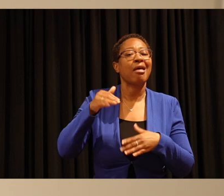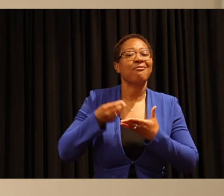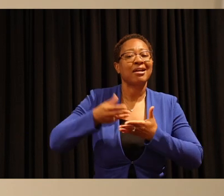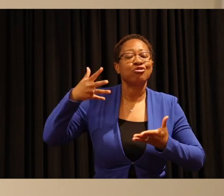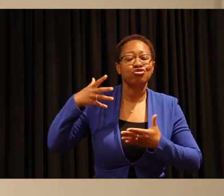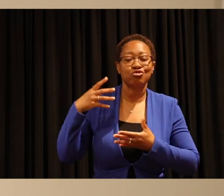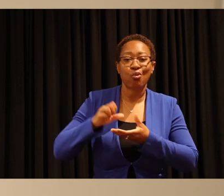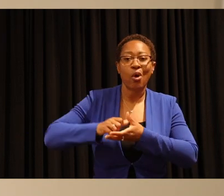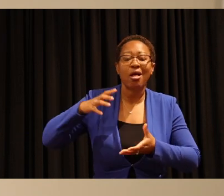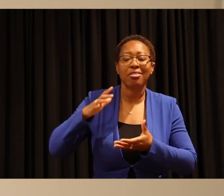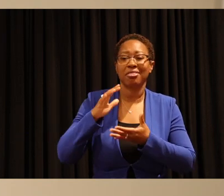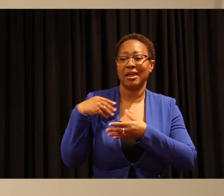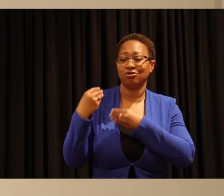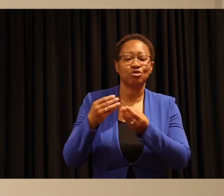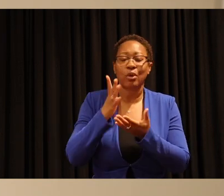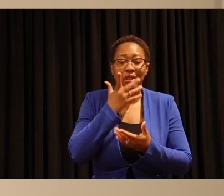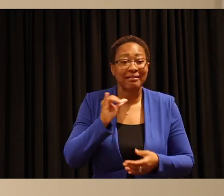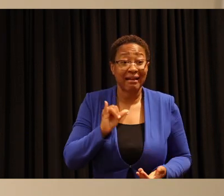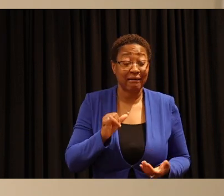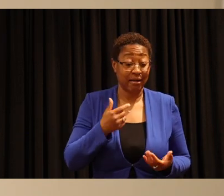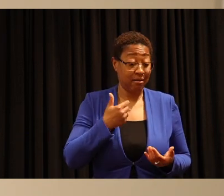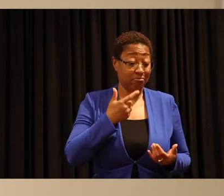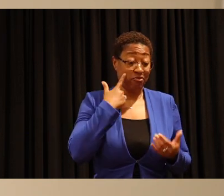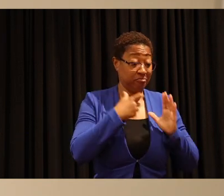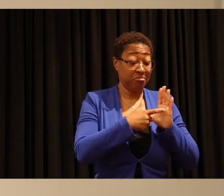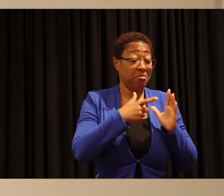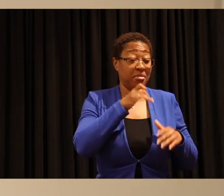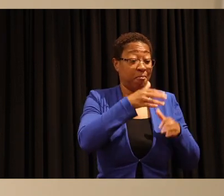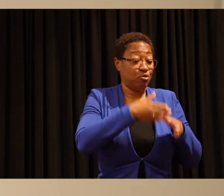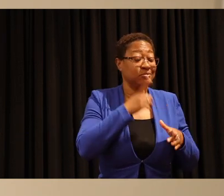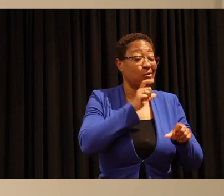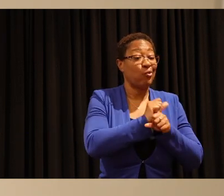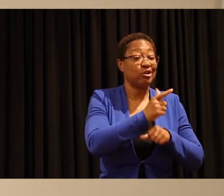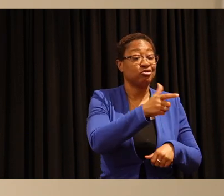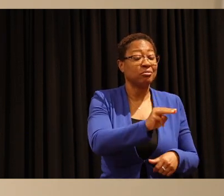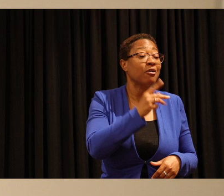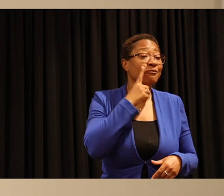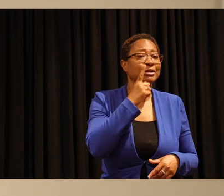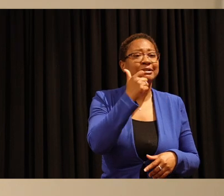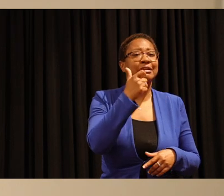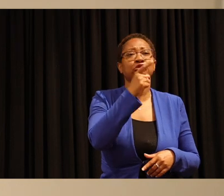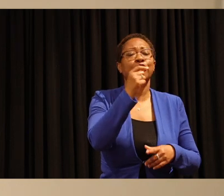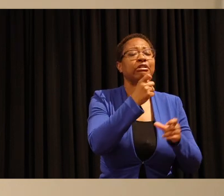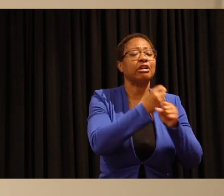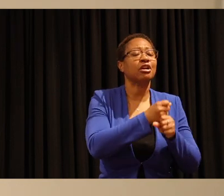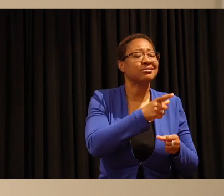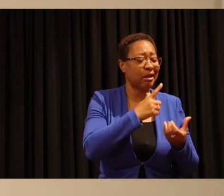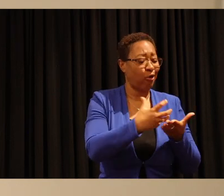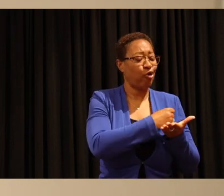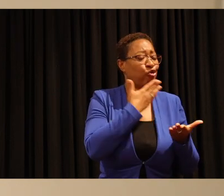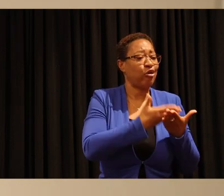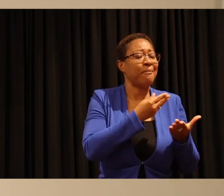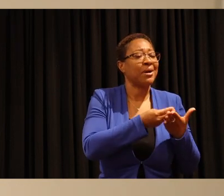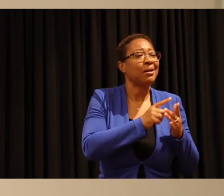education classes, because they might, hey, I've been working at GM for 10 years, I make a decent amount of money, but they have a low credit